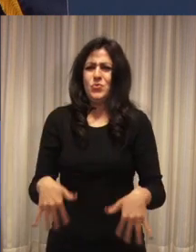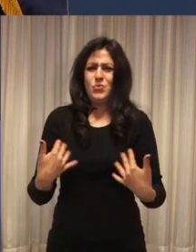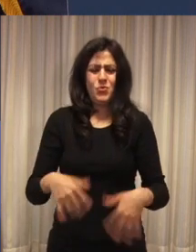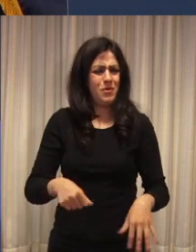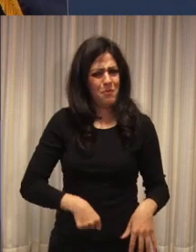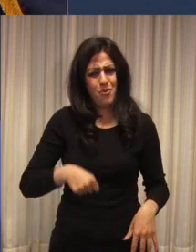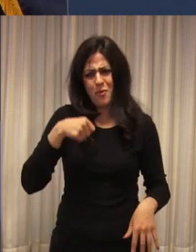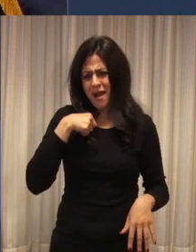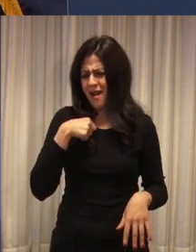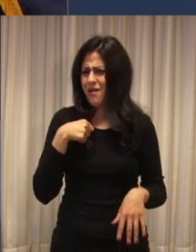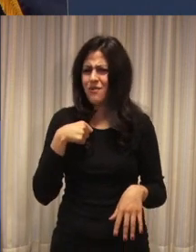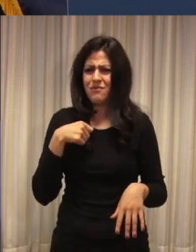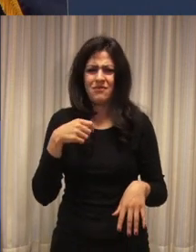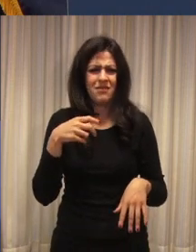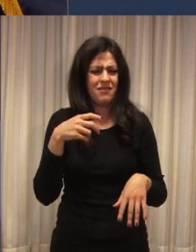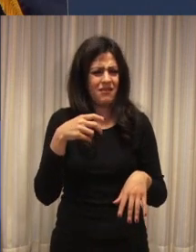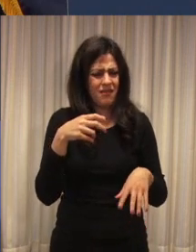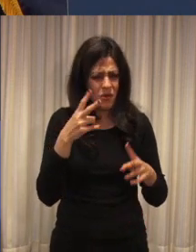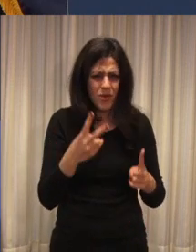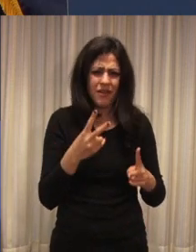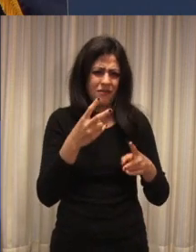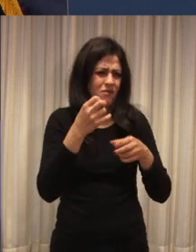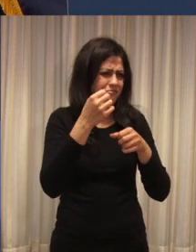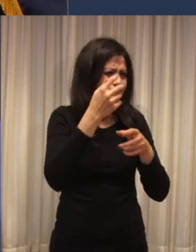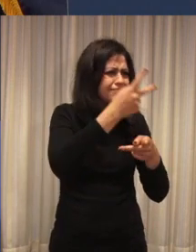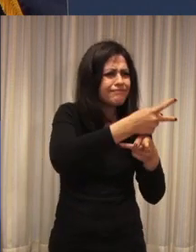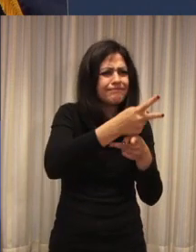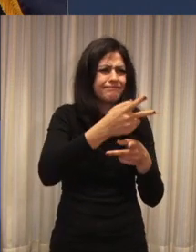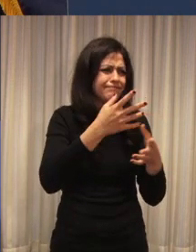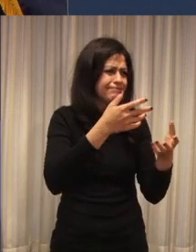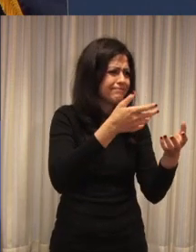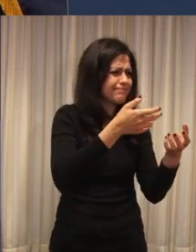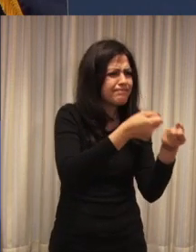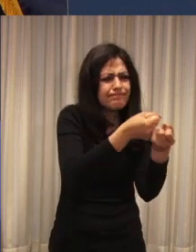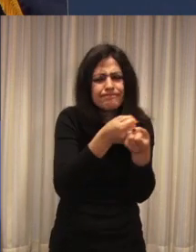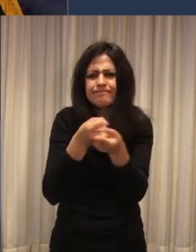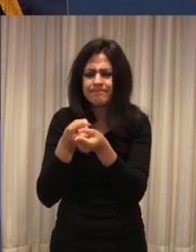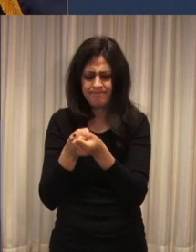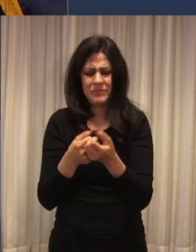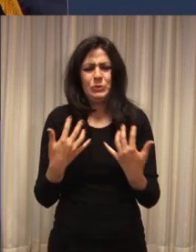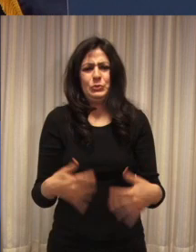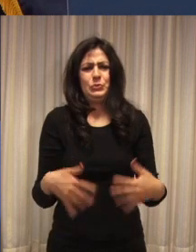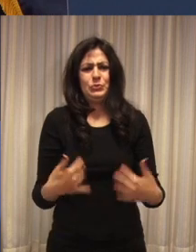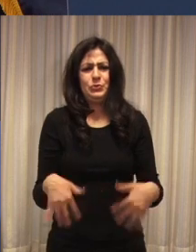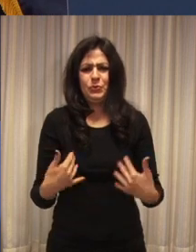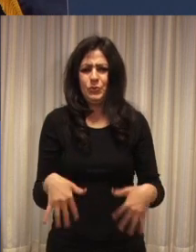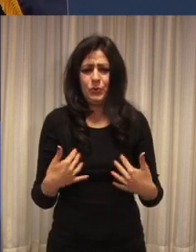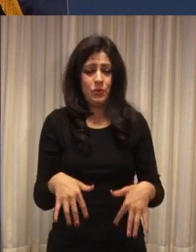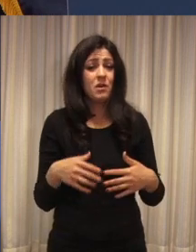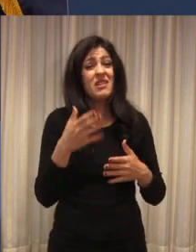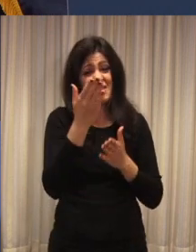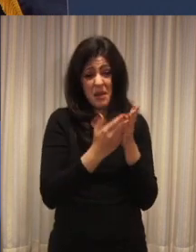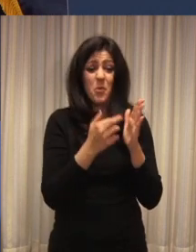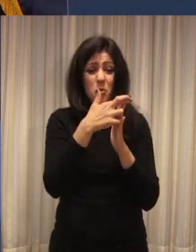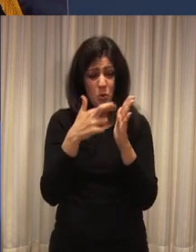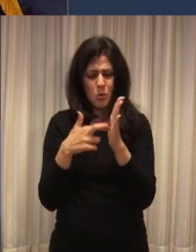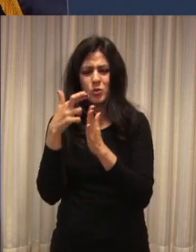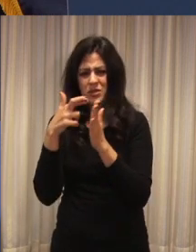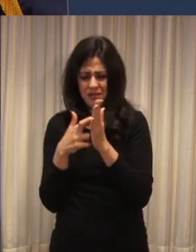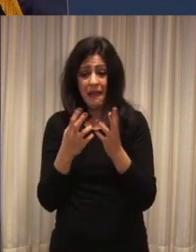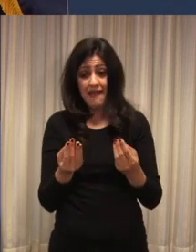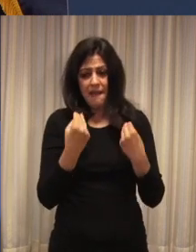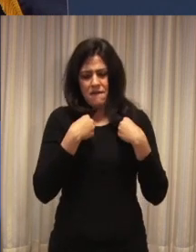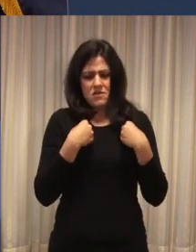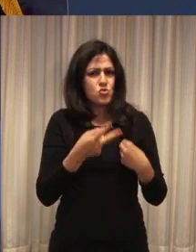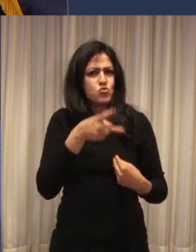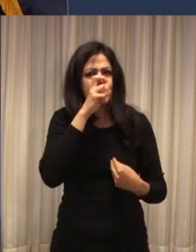community, how we've looked out for each other, how we've followed very tough guidelines that we've been given in